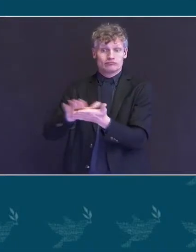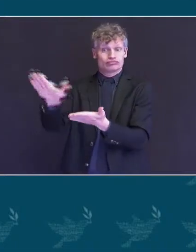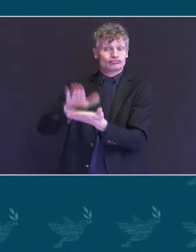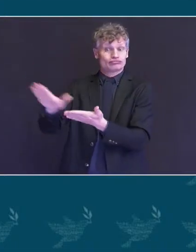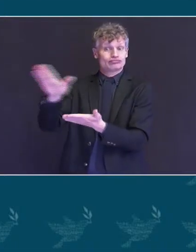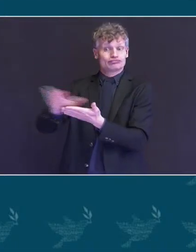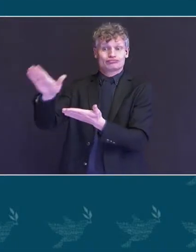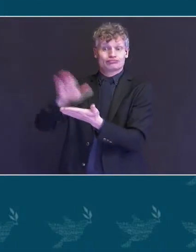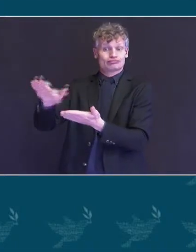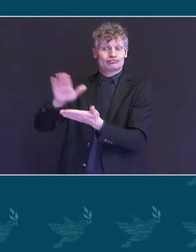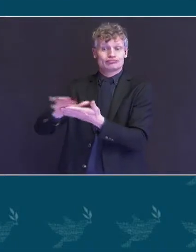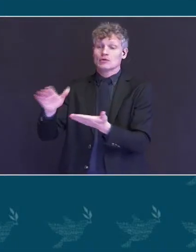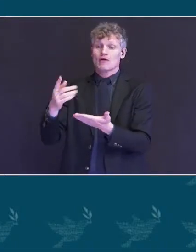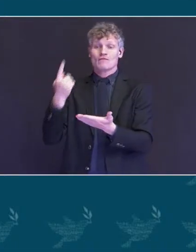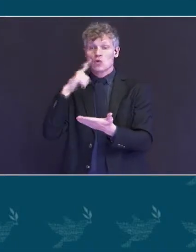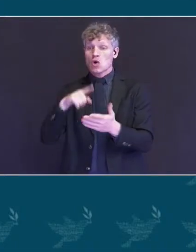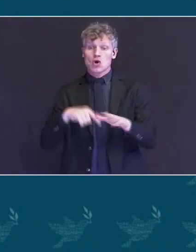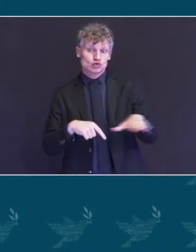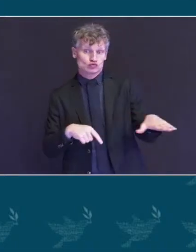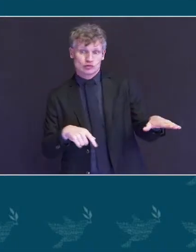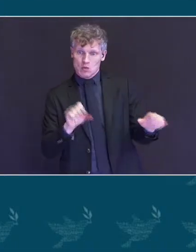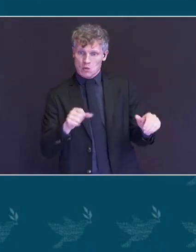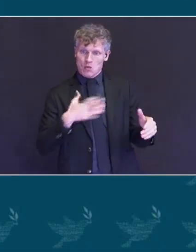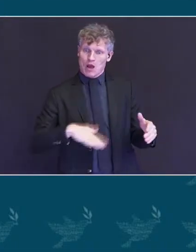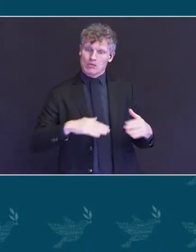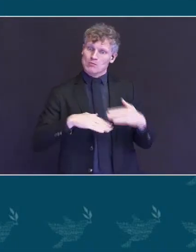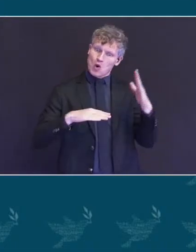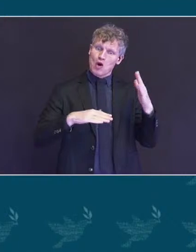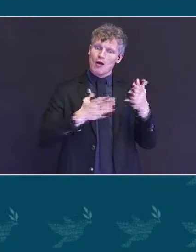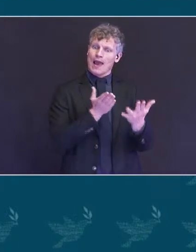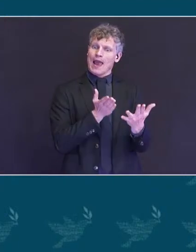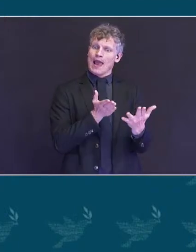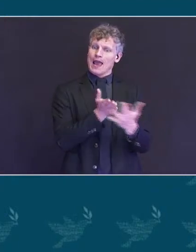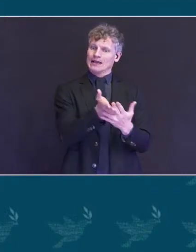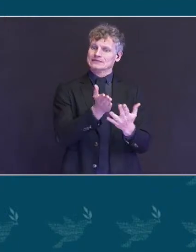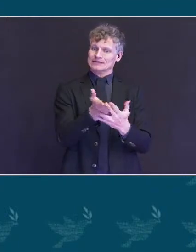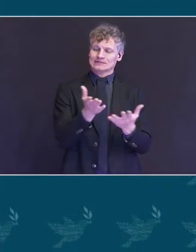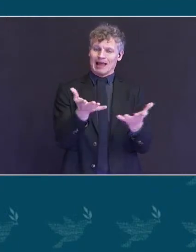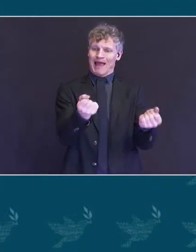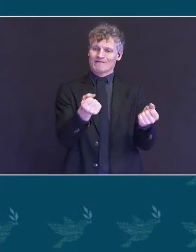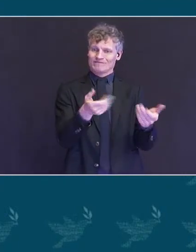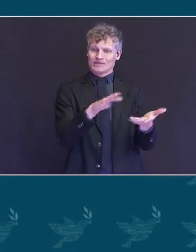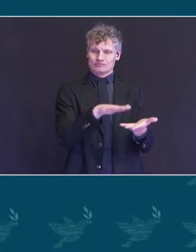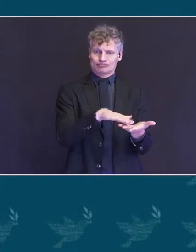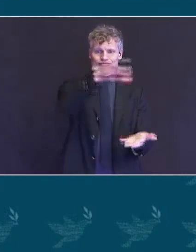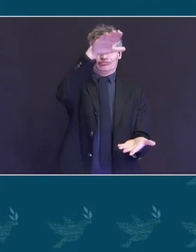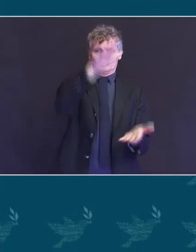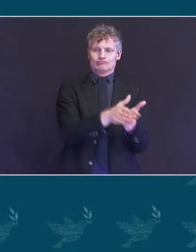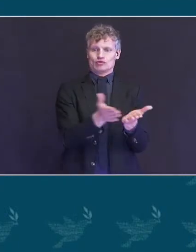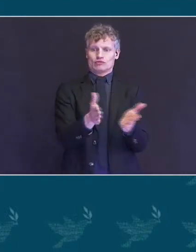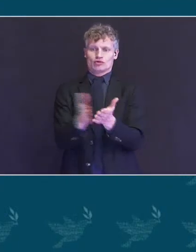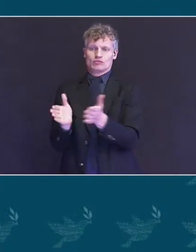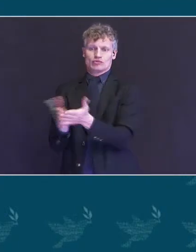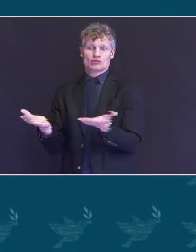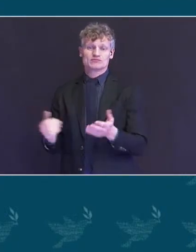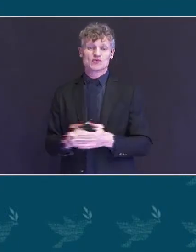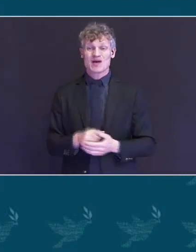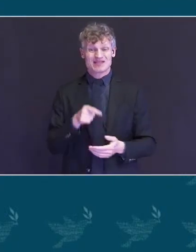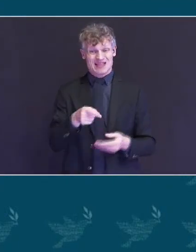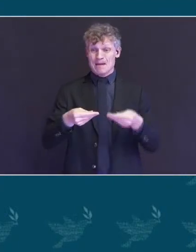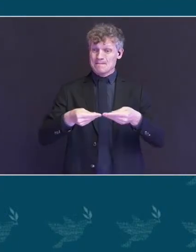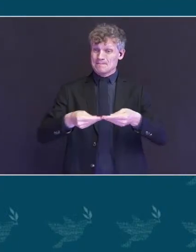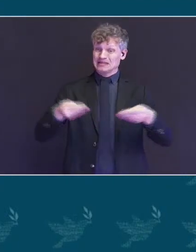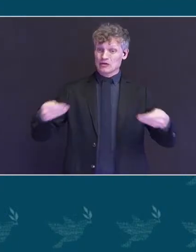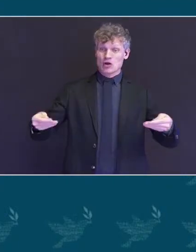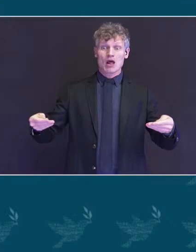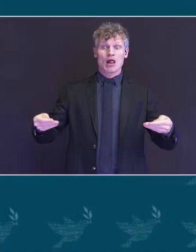for children to have access to books. By doing this, the investments of material extends beyond the life of the project,